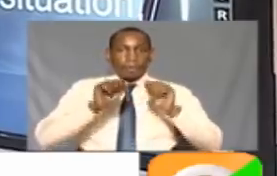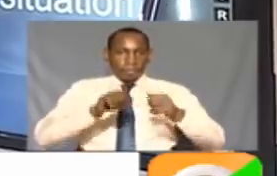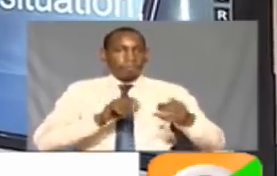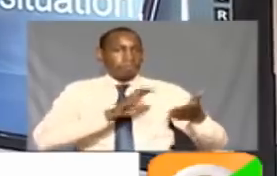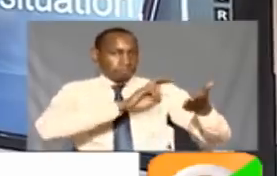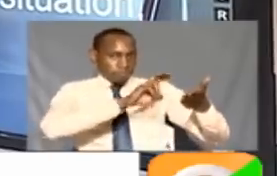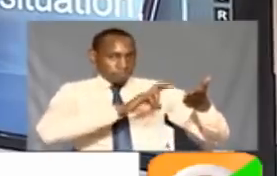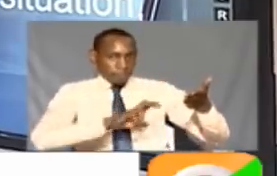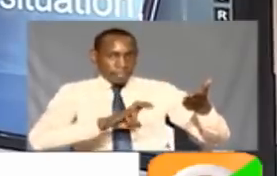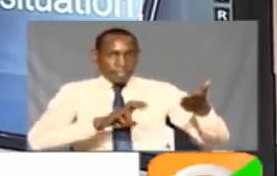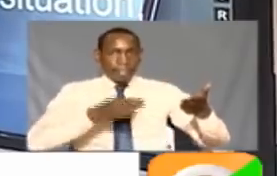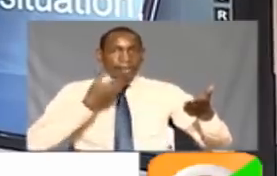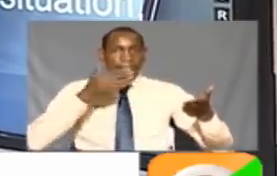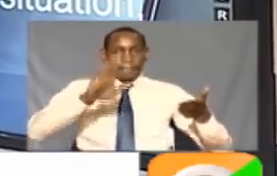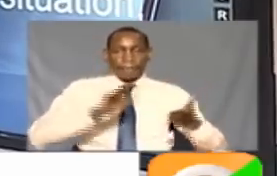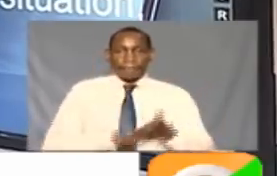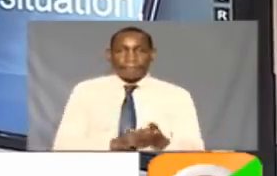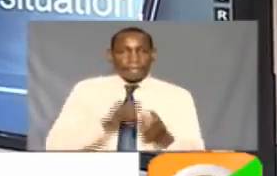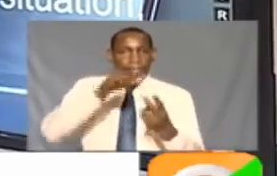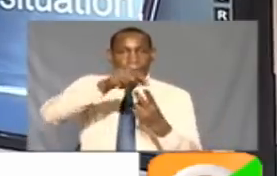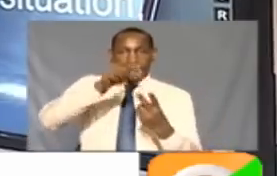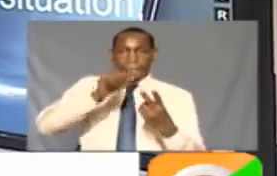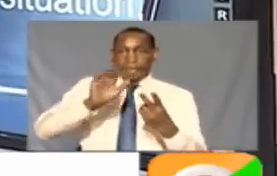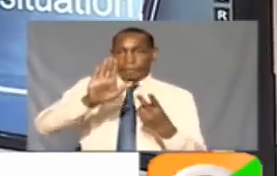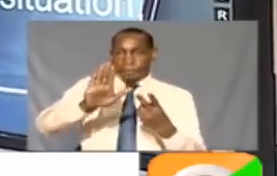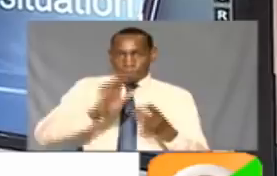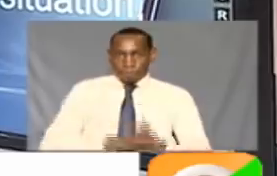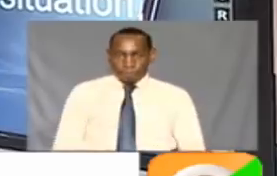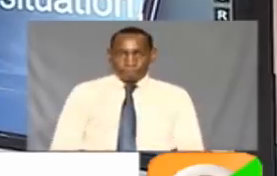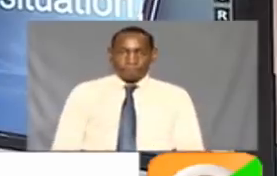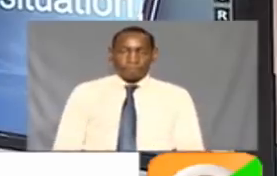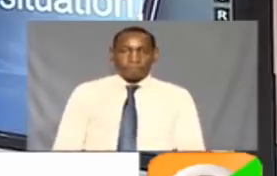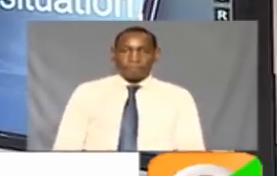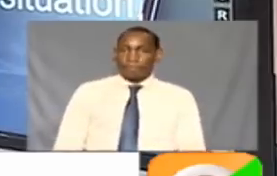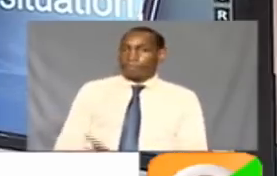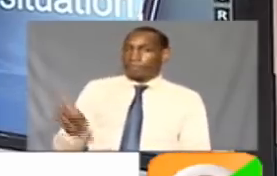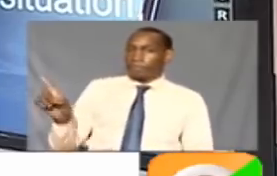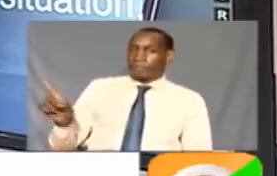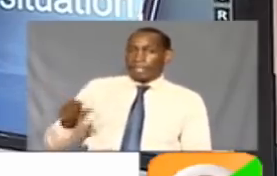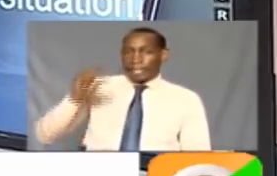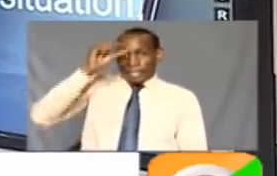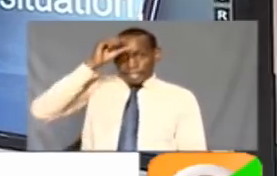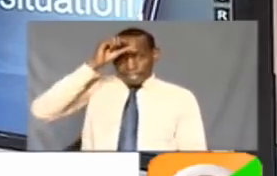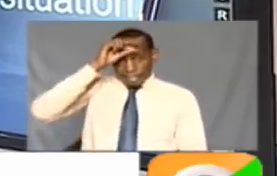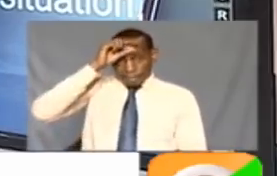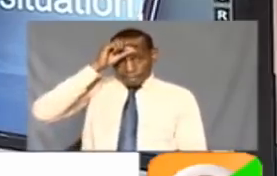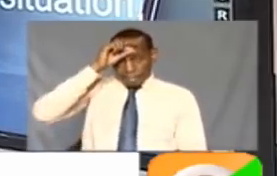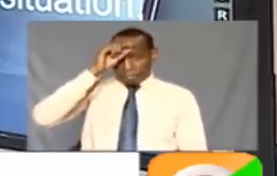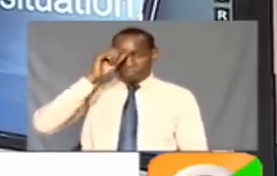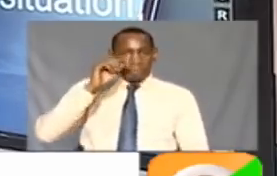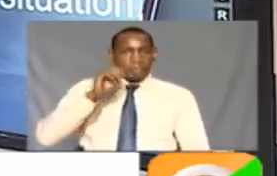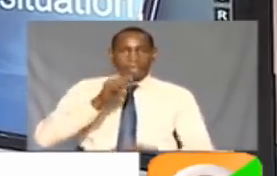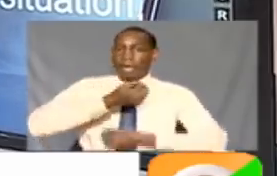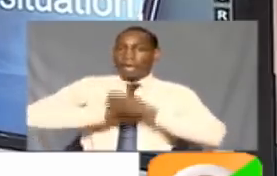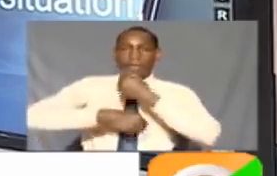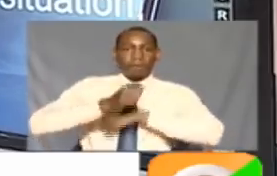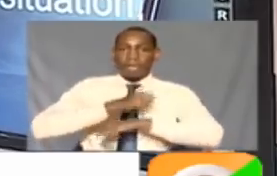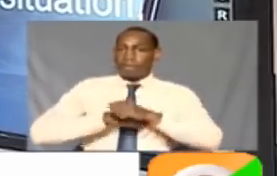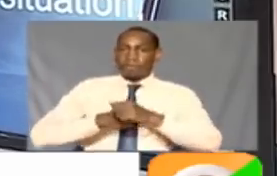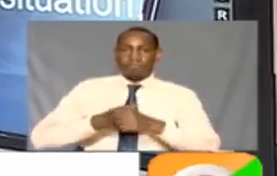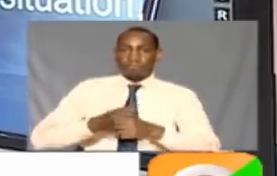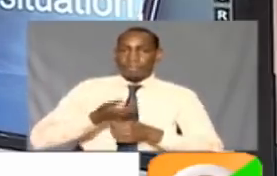your feedback. Let's take a look at one just before we take a break here. Jerim Okeo says, government has made no significant move to respond